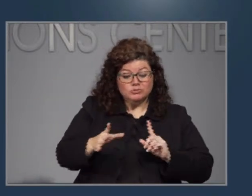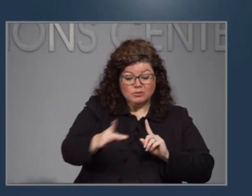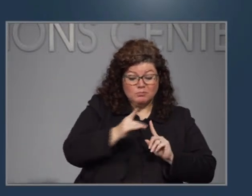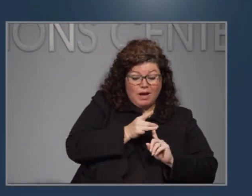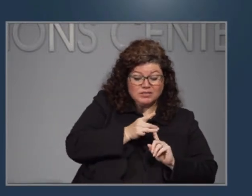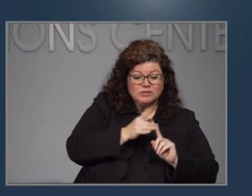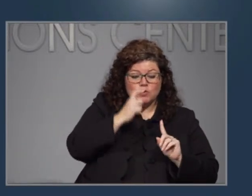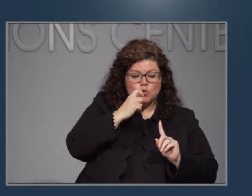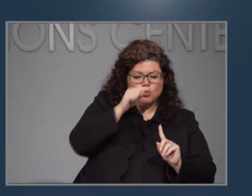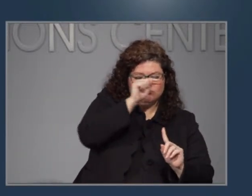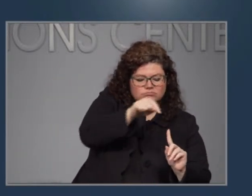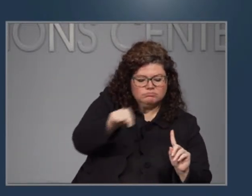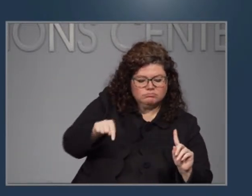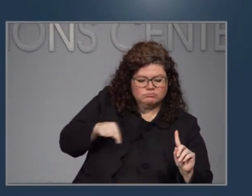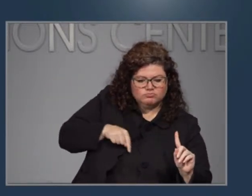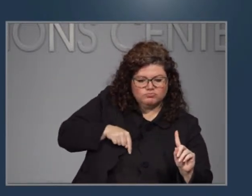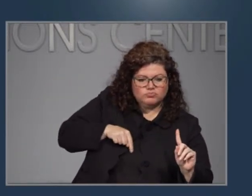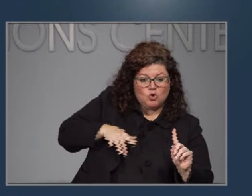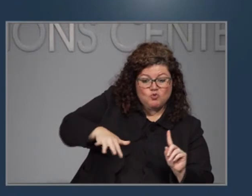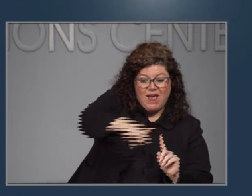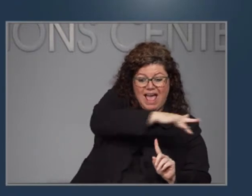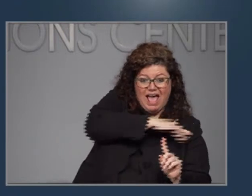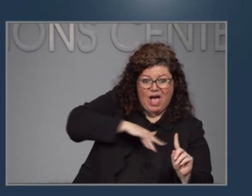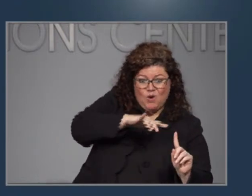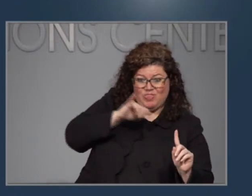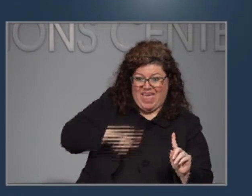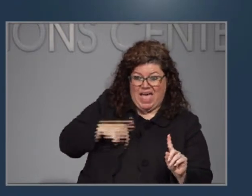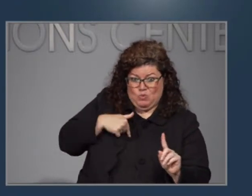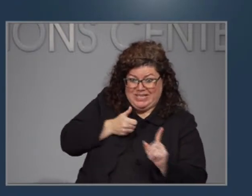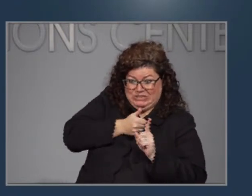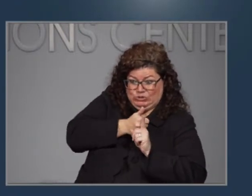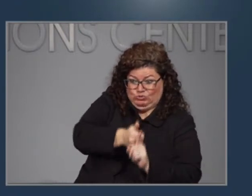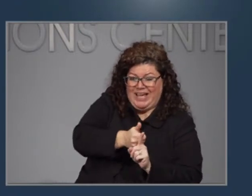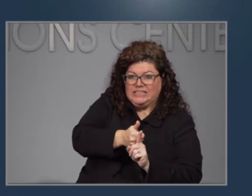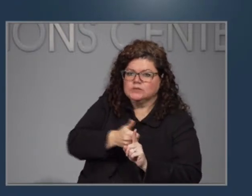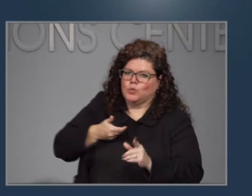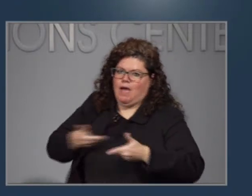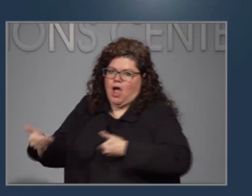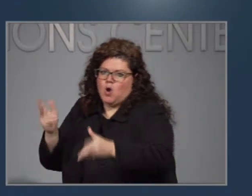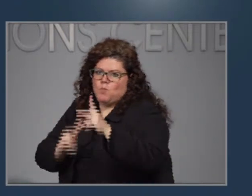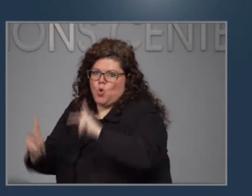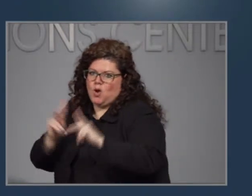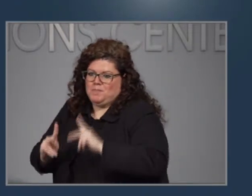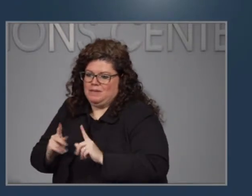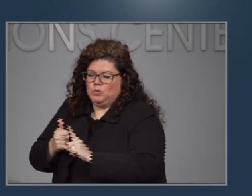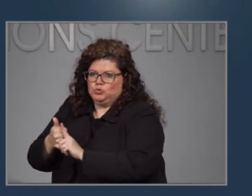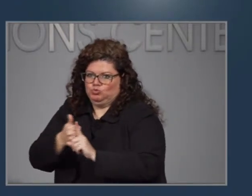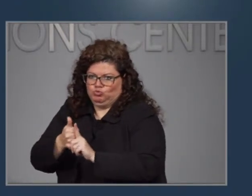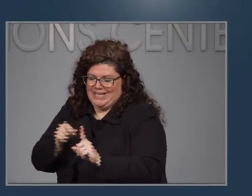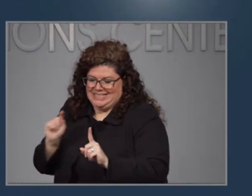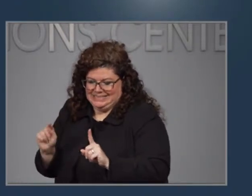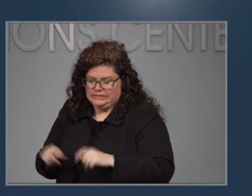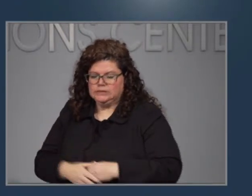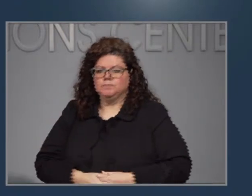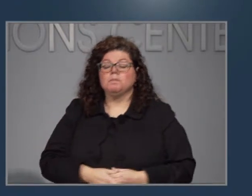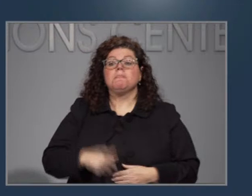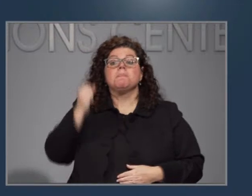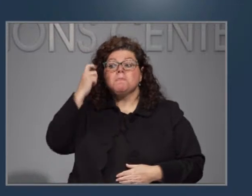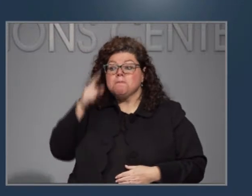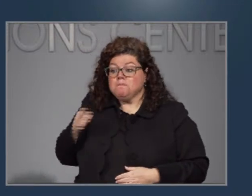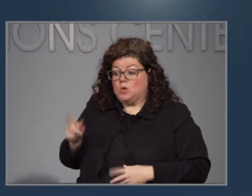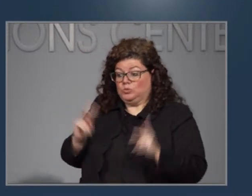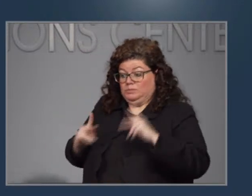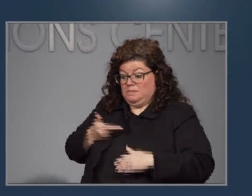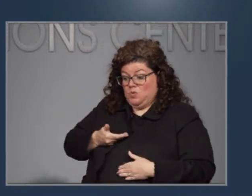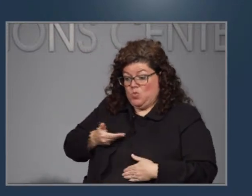departments. These COVID community team members reflect the diversity of the communities they serve, and more